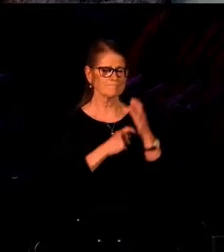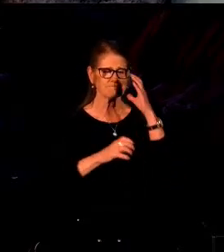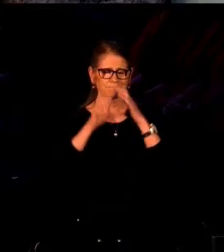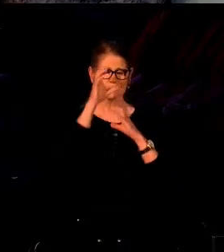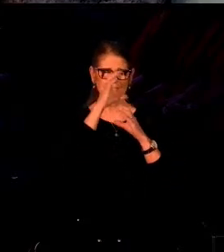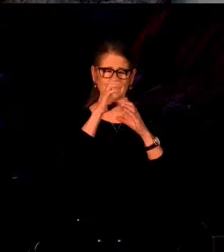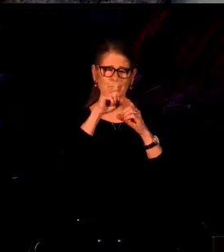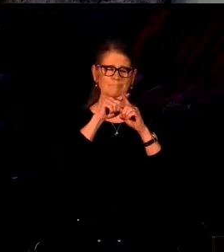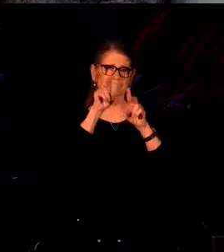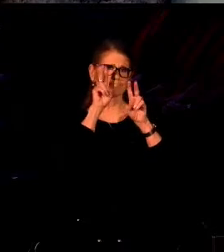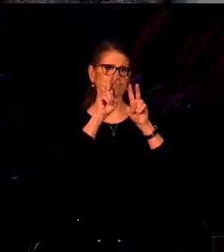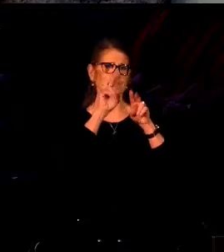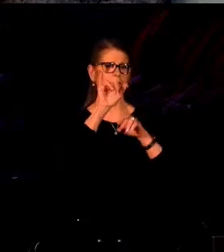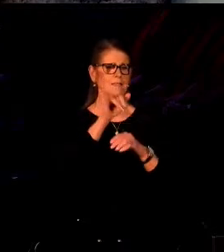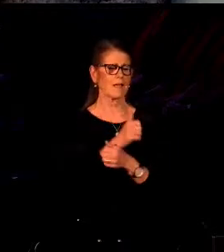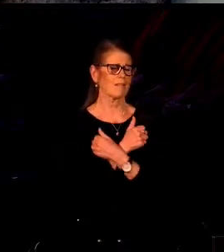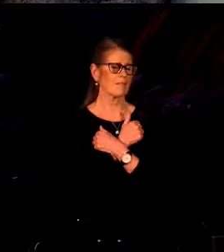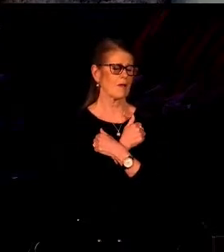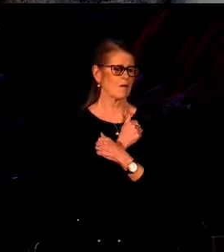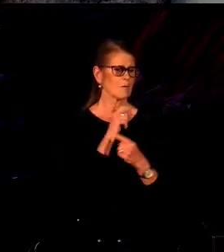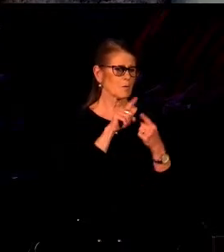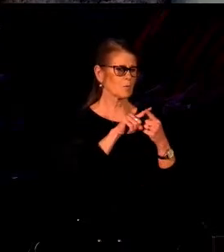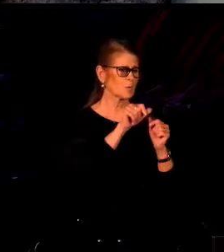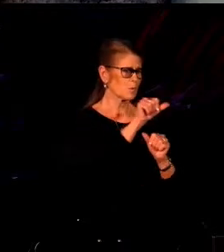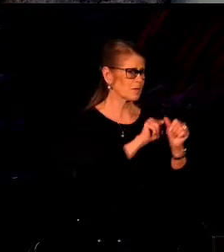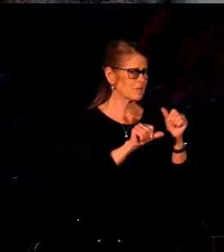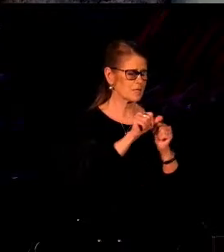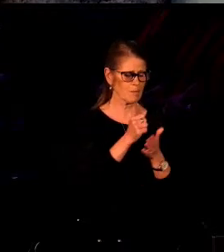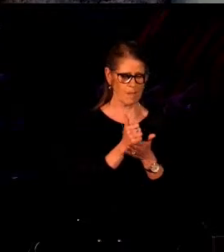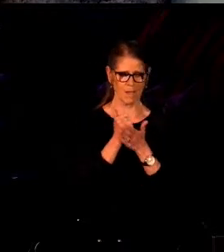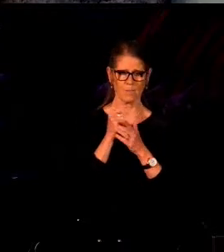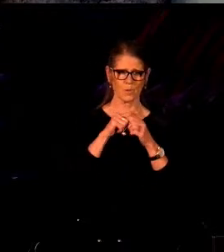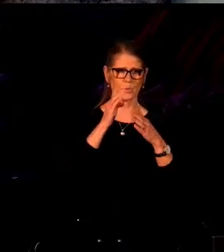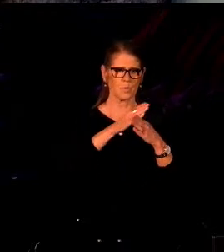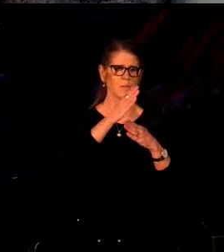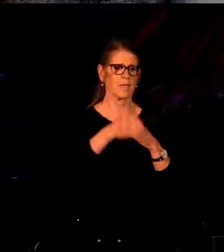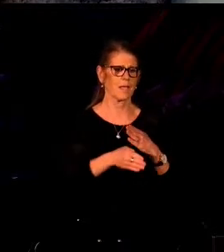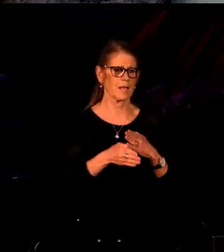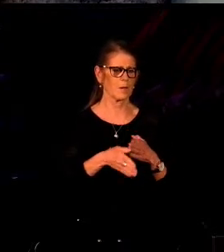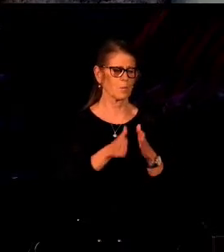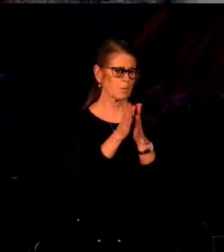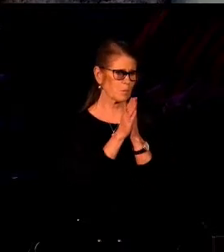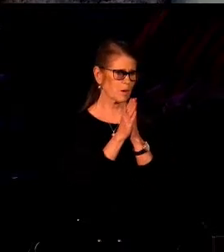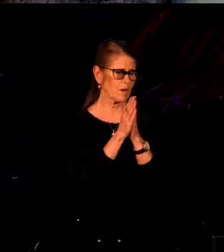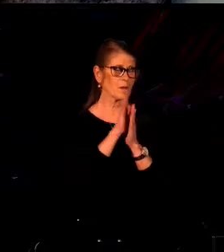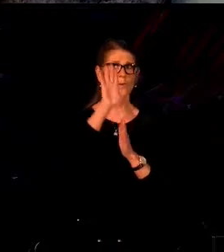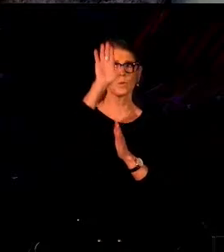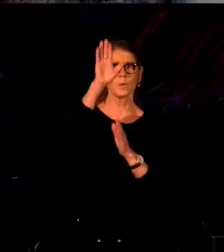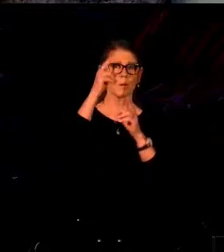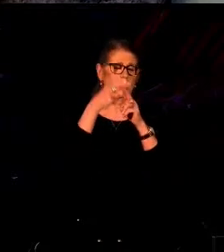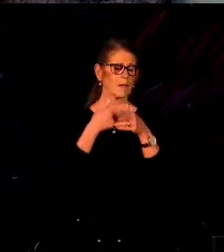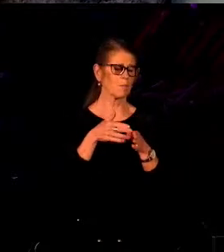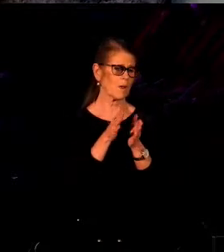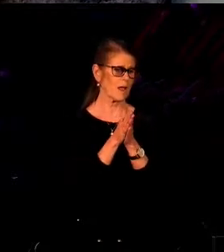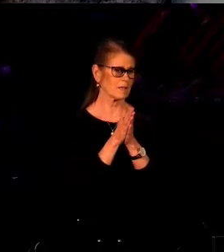out toward one another. Help us to that end, we pray. In your name we ask it. Amen.